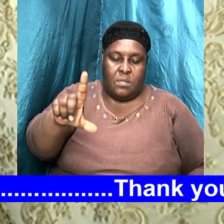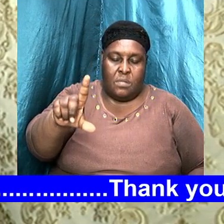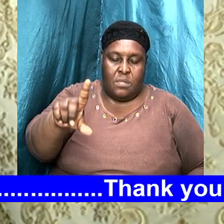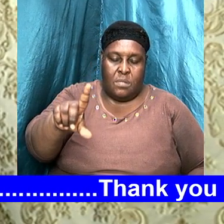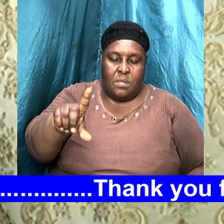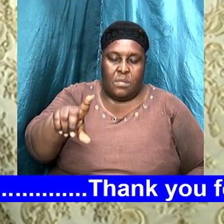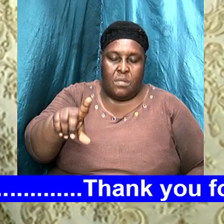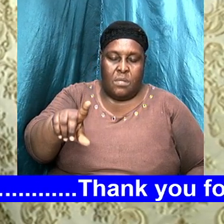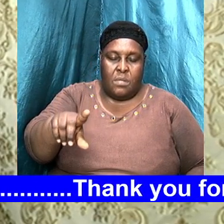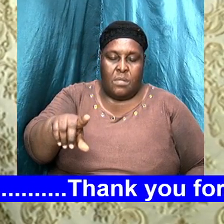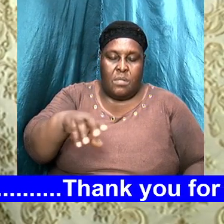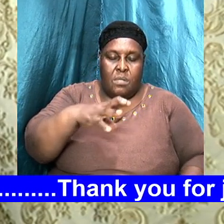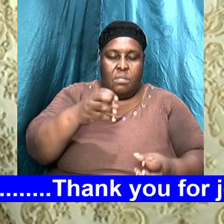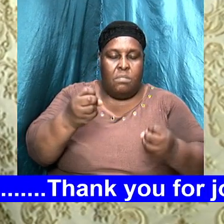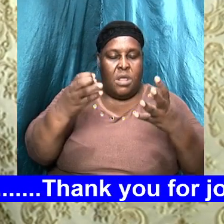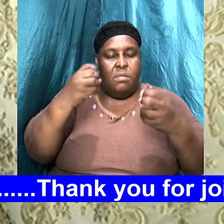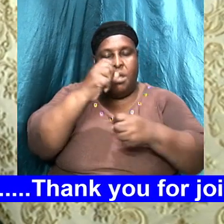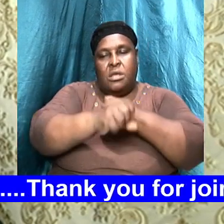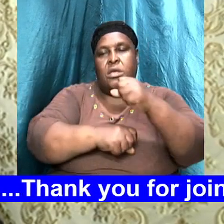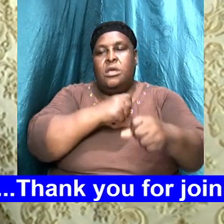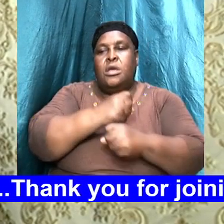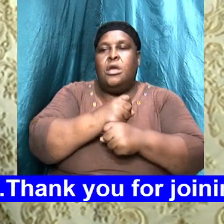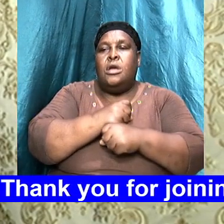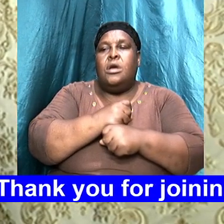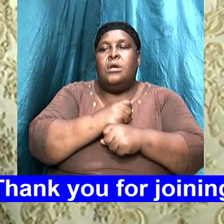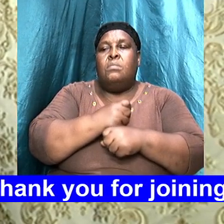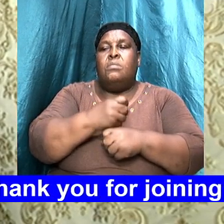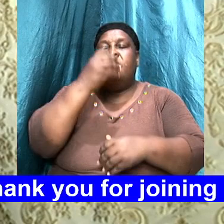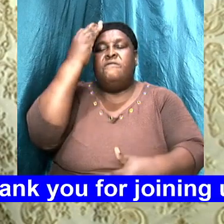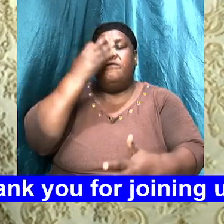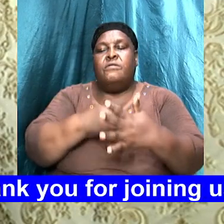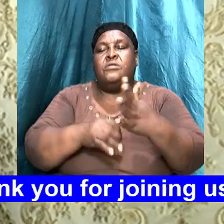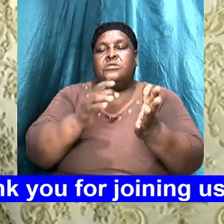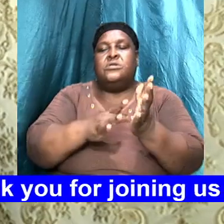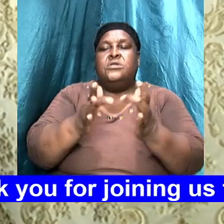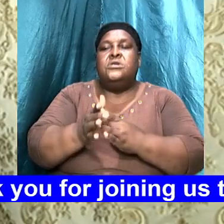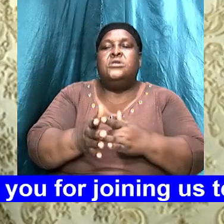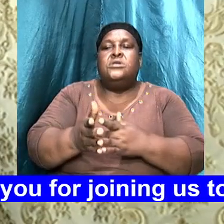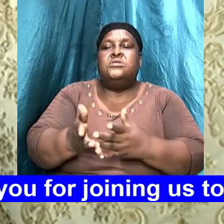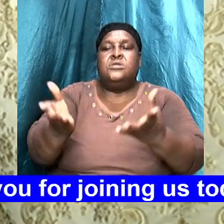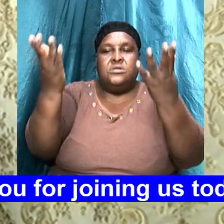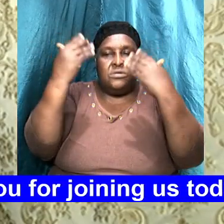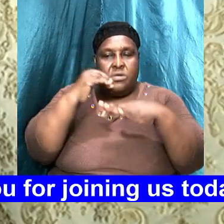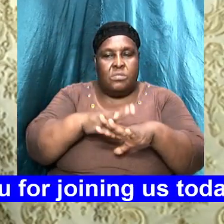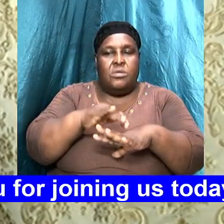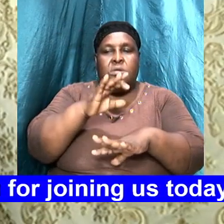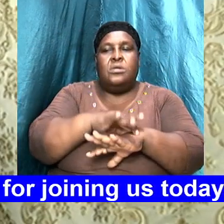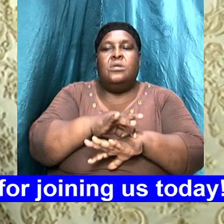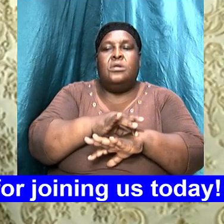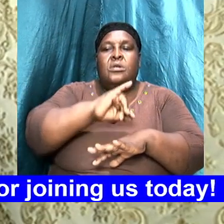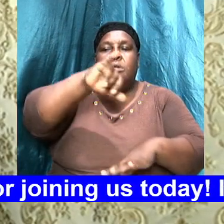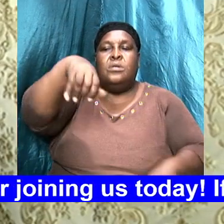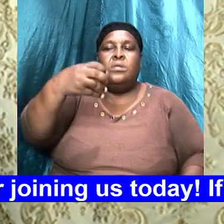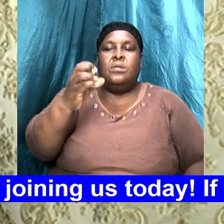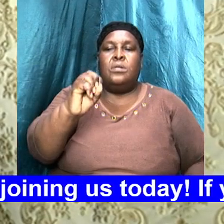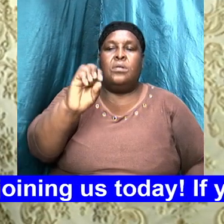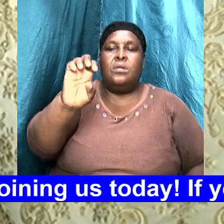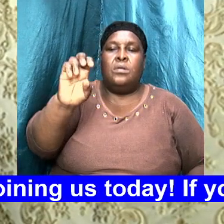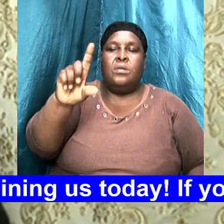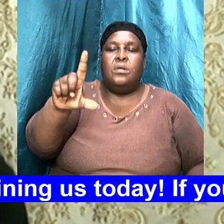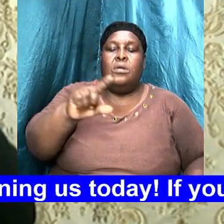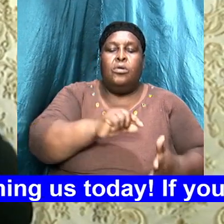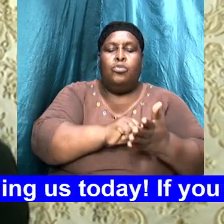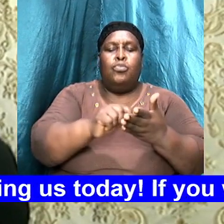came to earth the prophet Joel wrote of the baptism of the Holy Spirit and